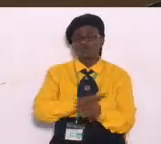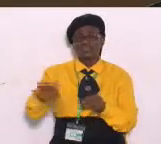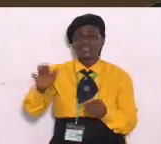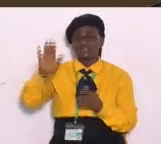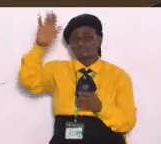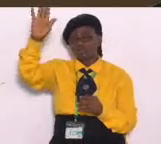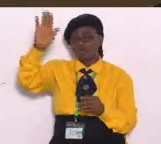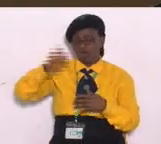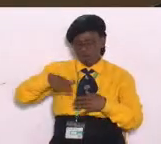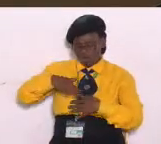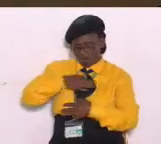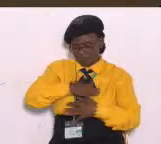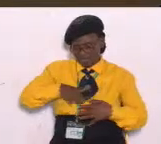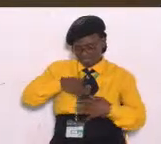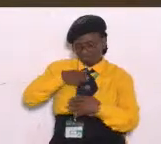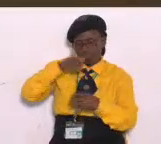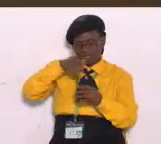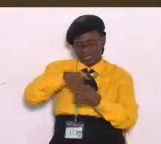life.